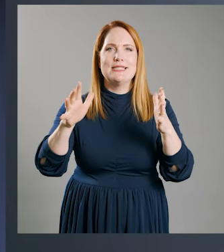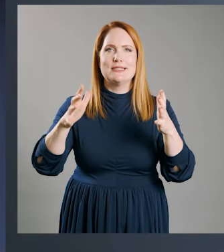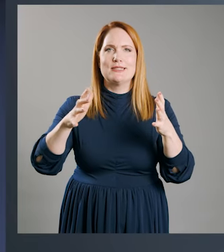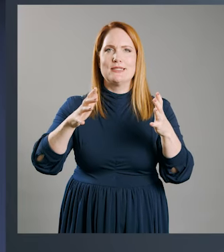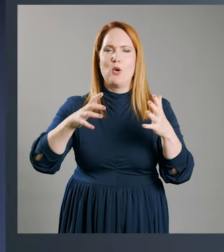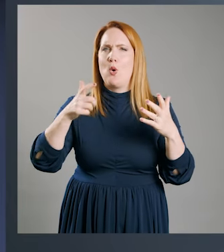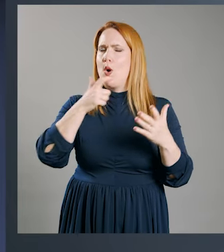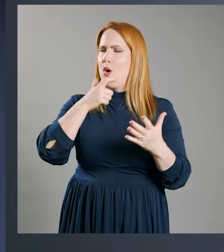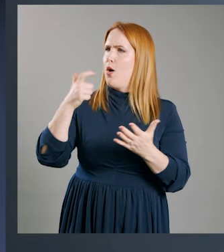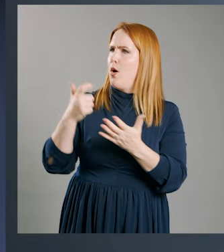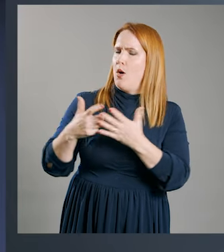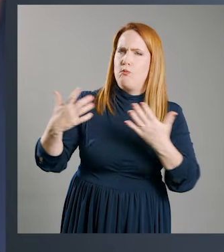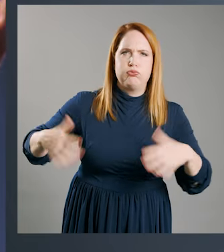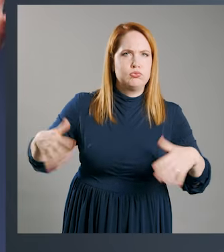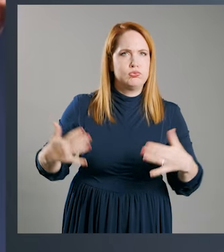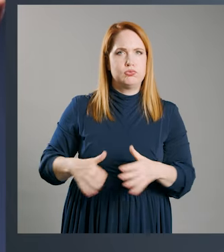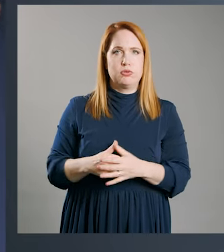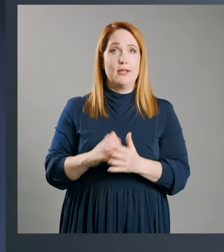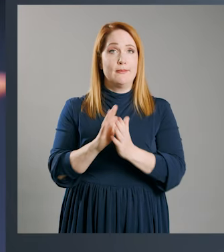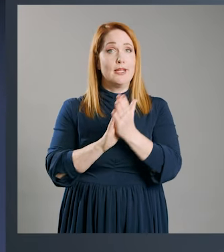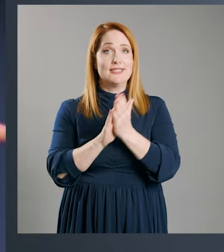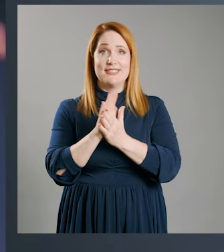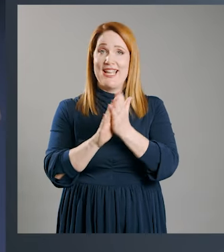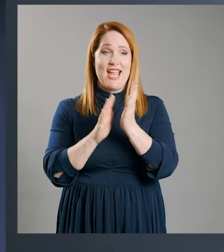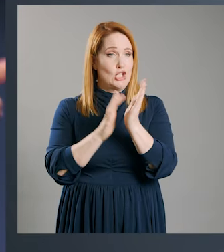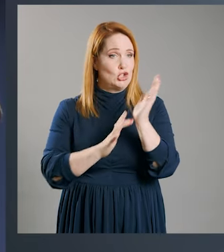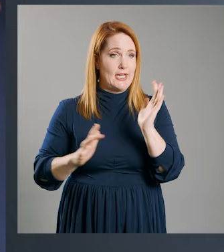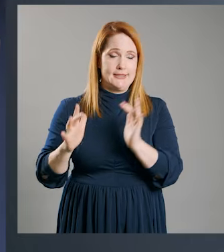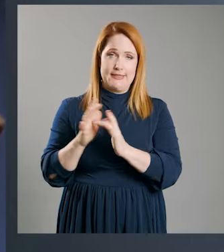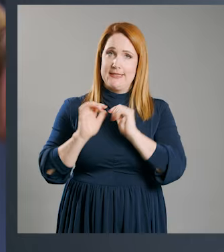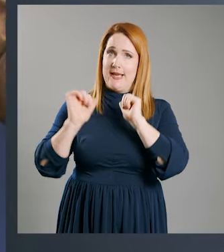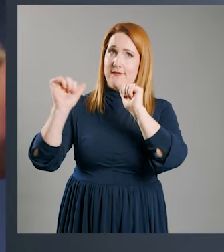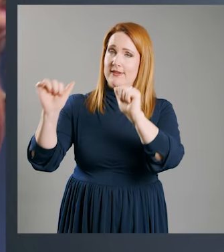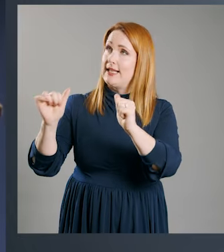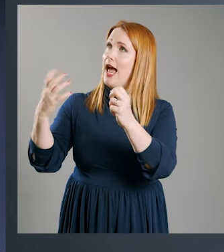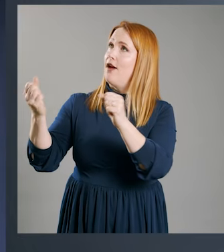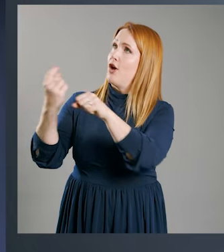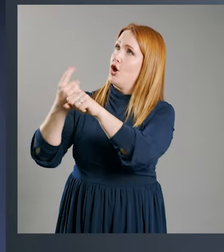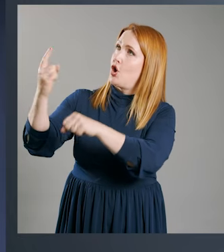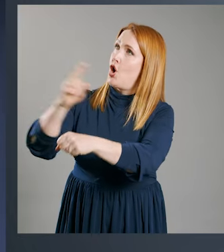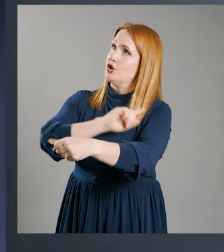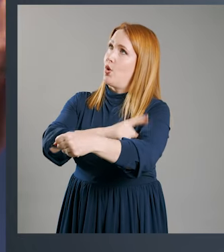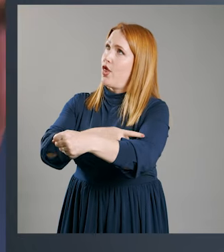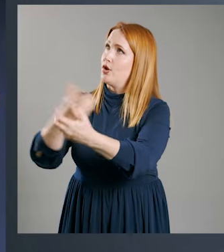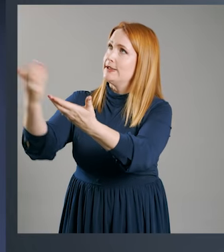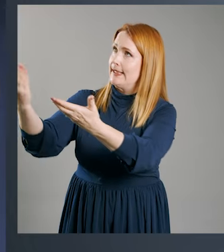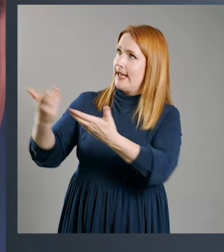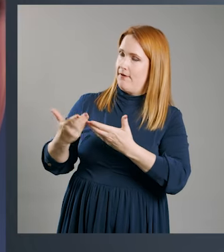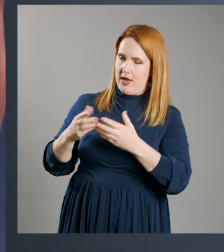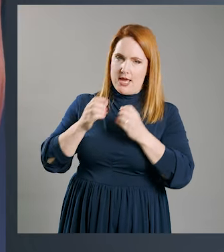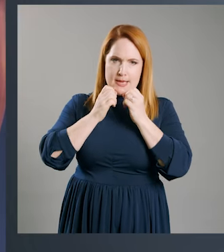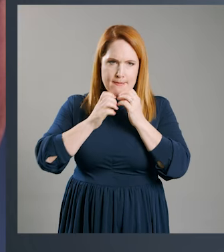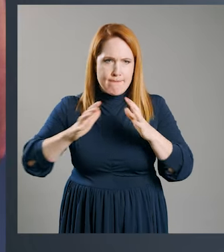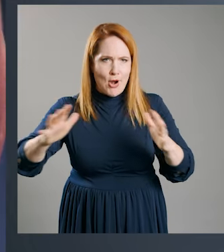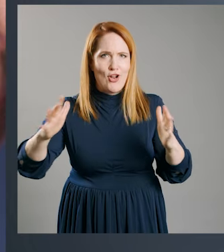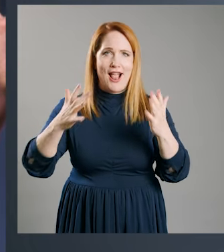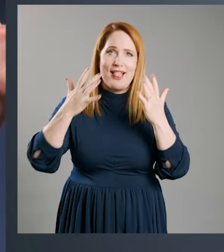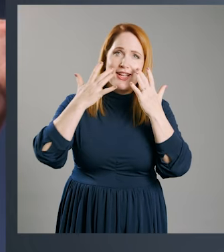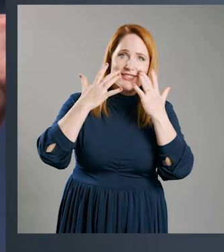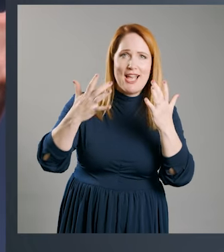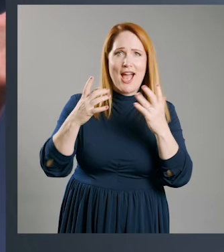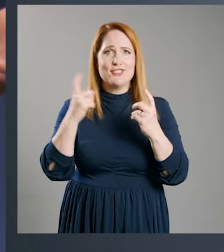or astonished. So Jesus was going from place to place in God's authority. Miracles and